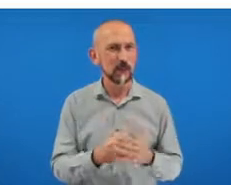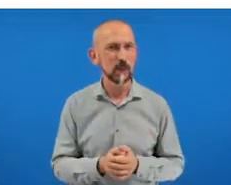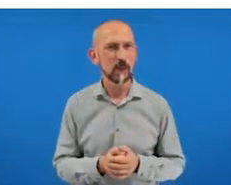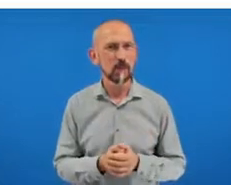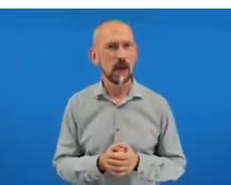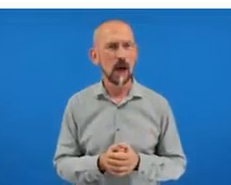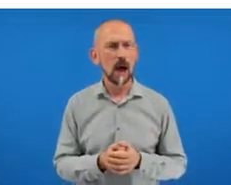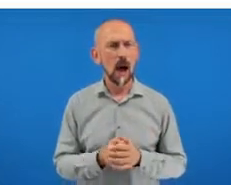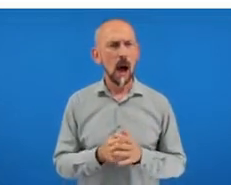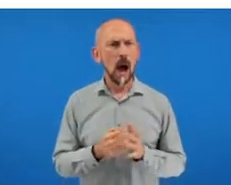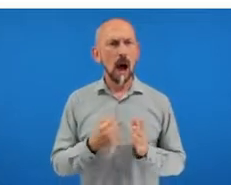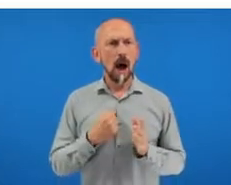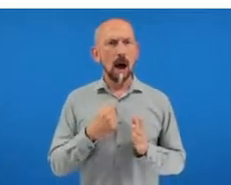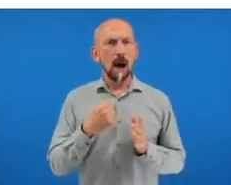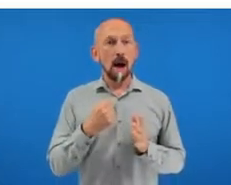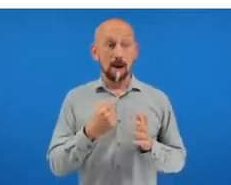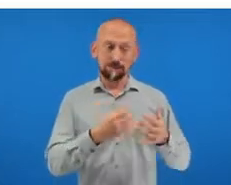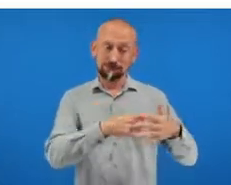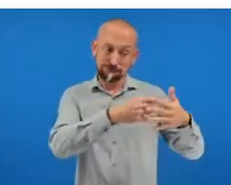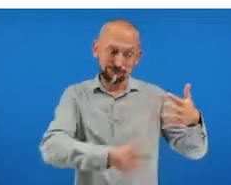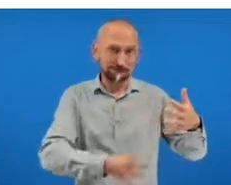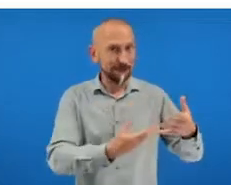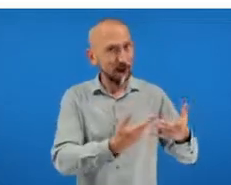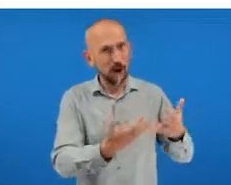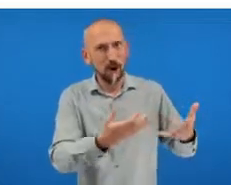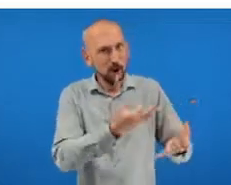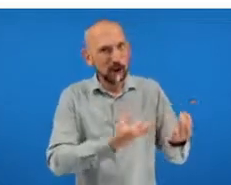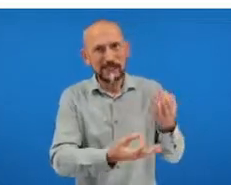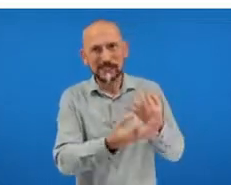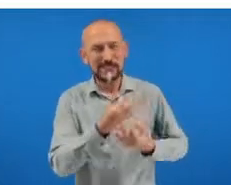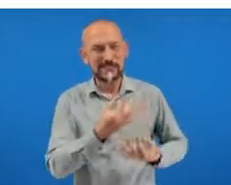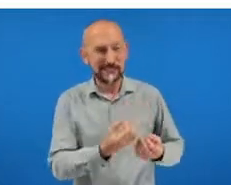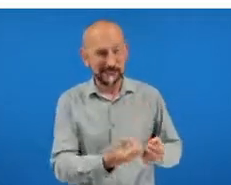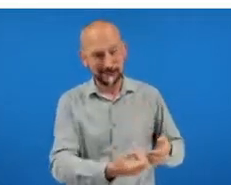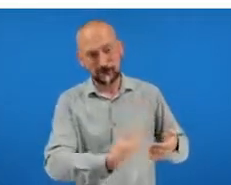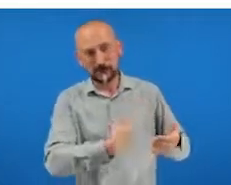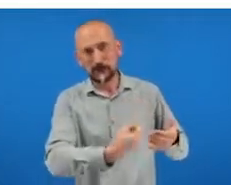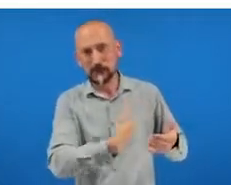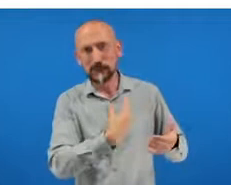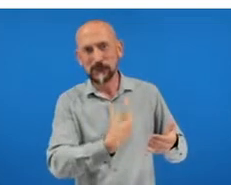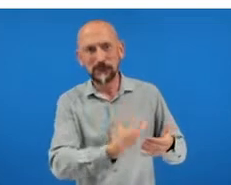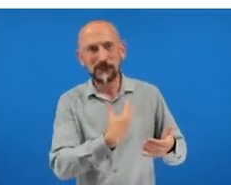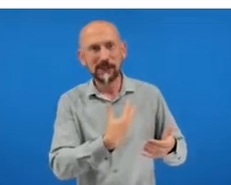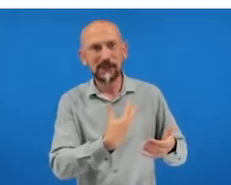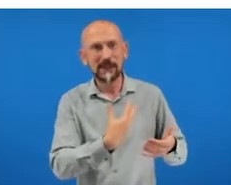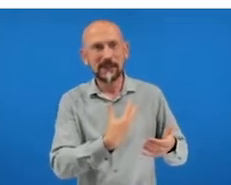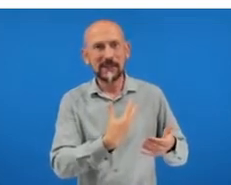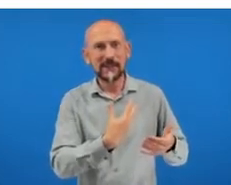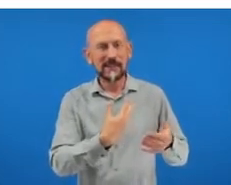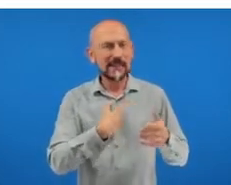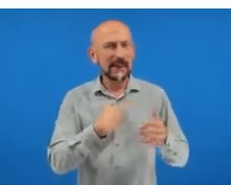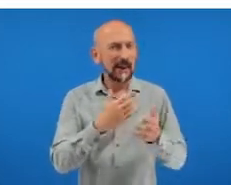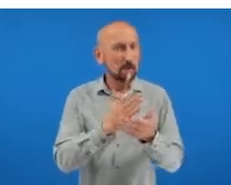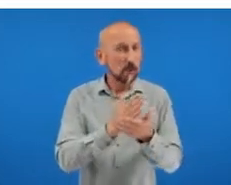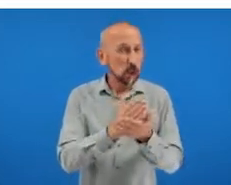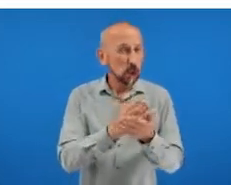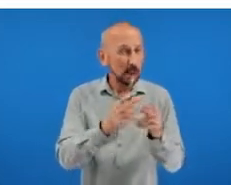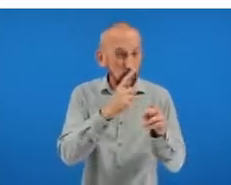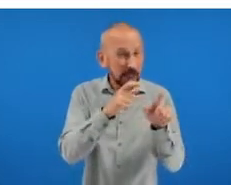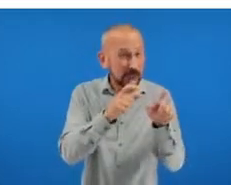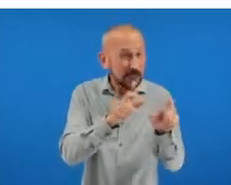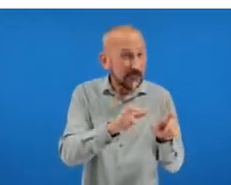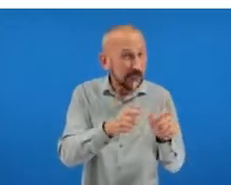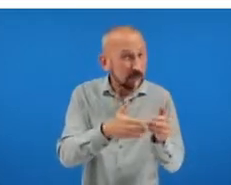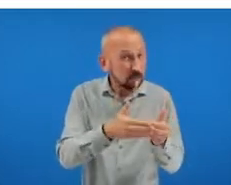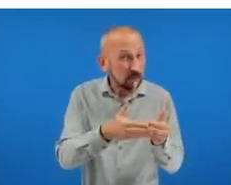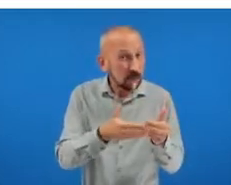I think we've had lots and lots of questions in the chat that are coming through. Okay. I'm not sure whether or not you're able to stay with us for a